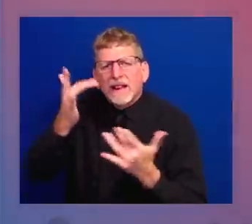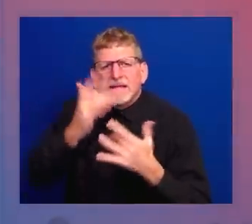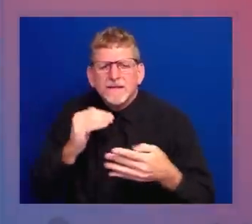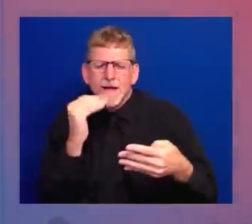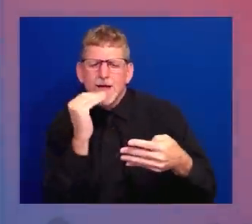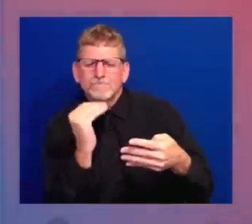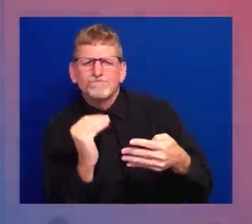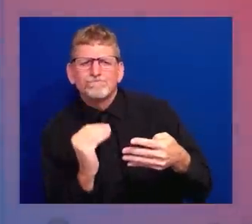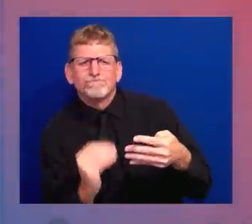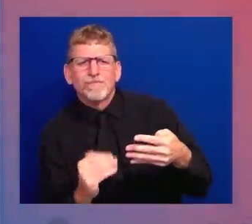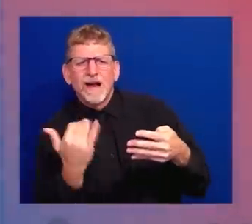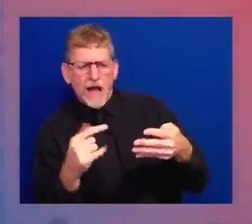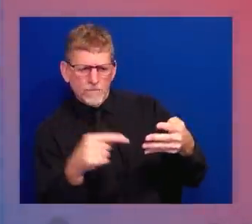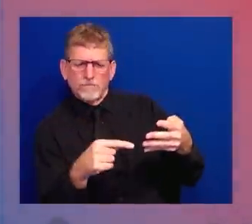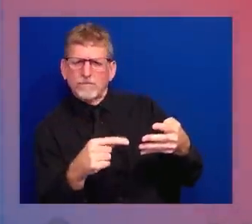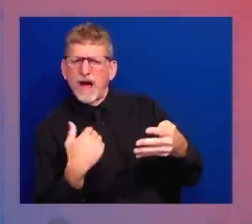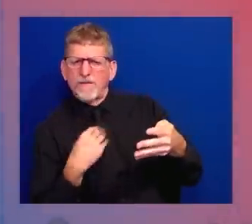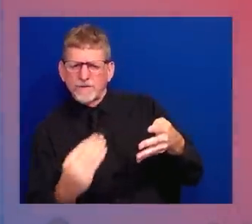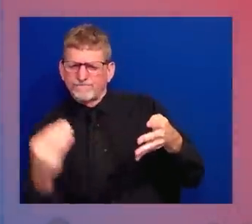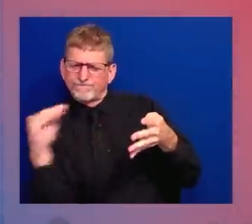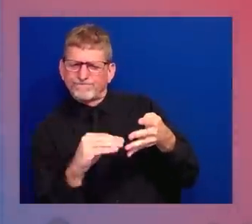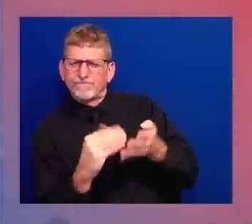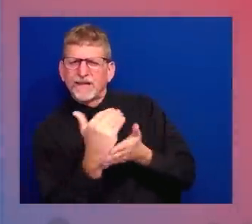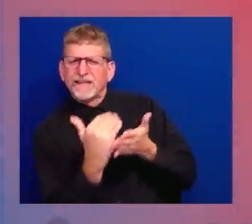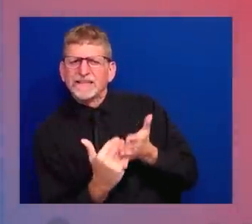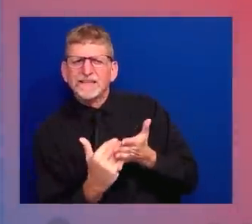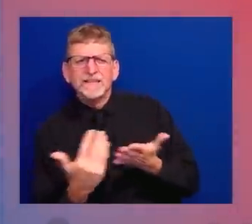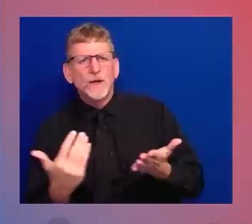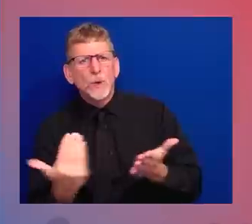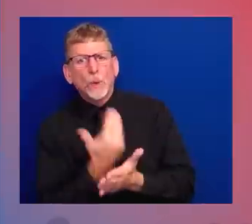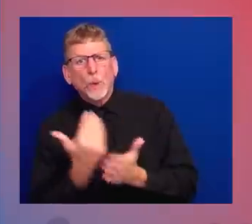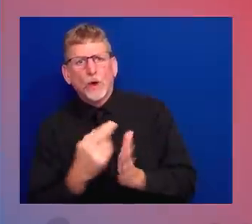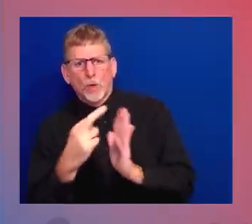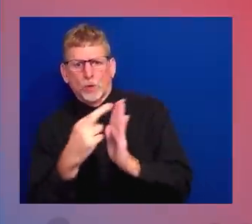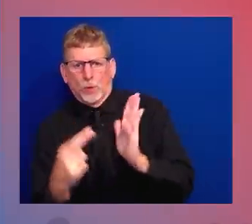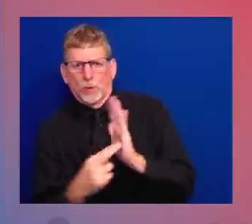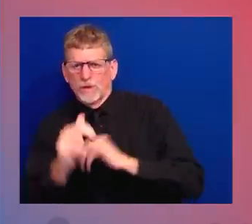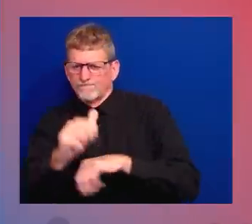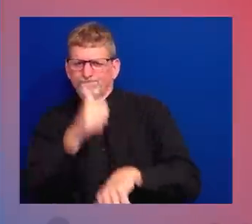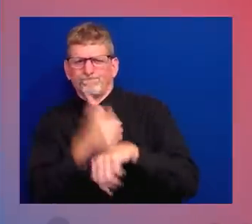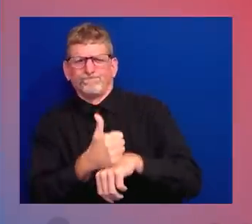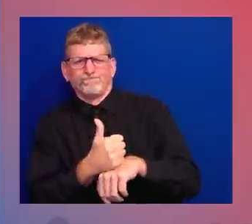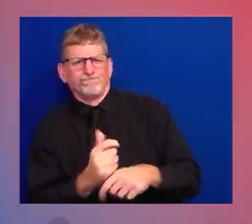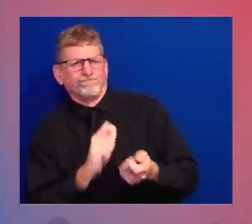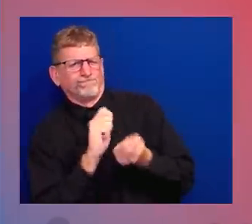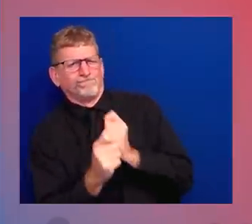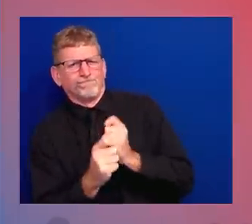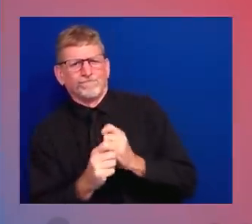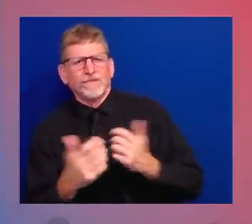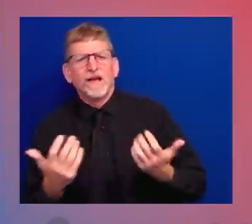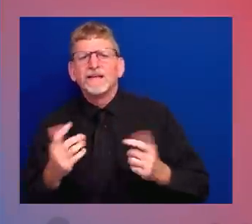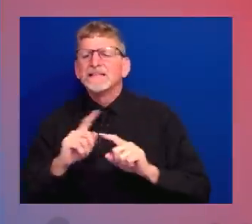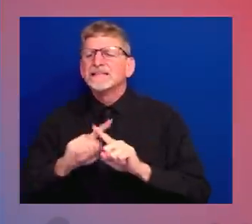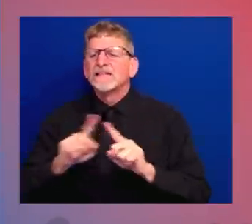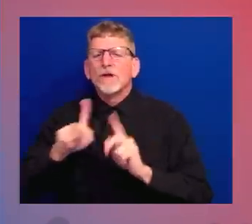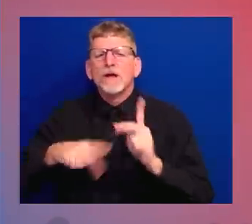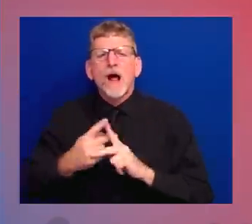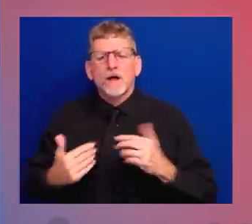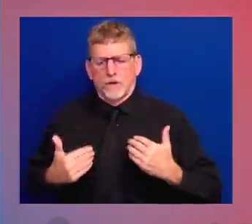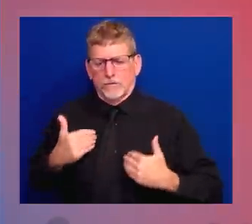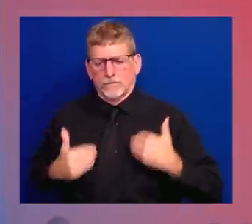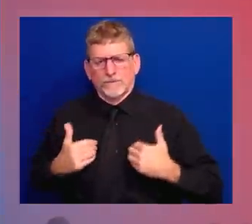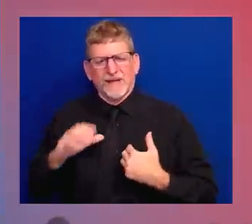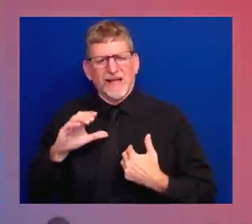that would add presumptive service connection for 9 rare respiratory cancers. And we're fundamentally changing, improving,